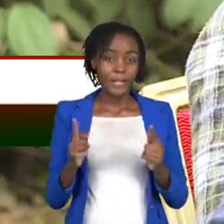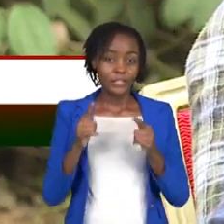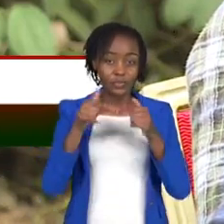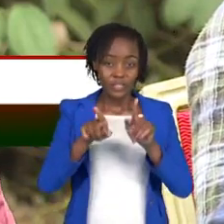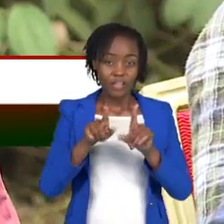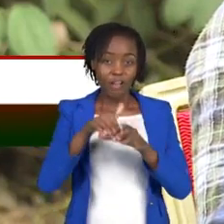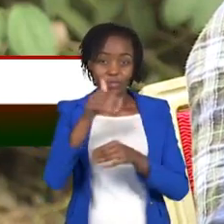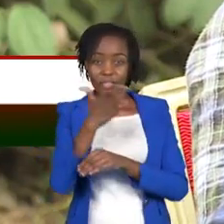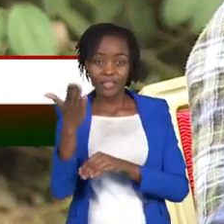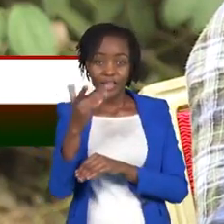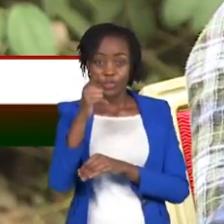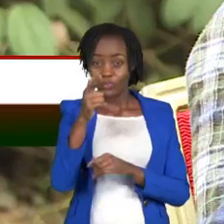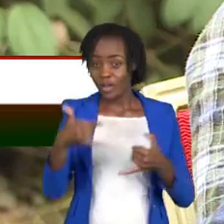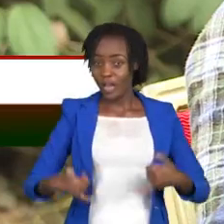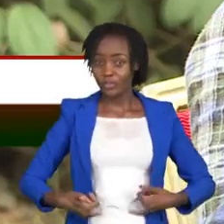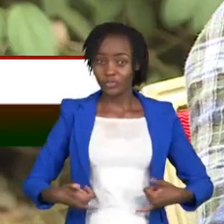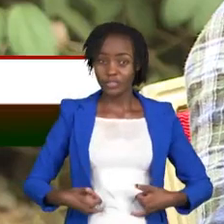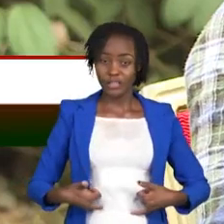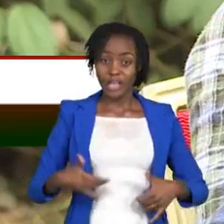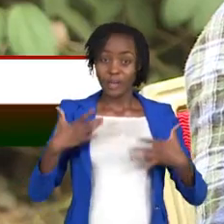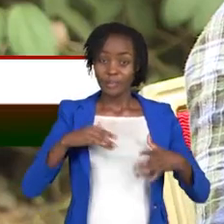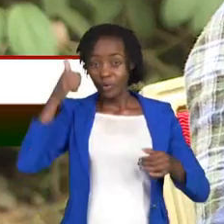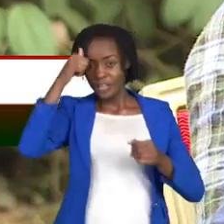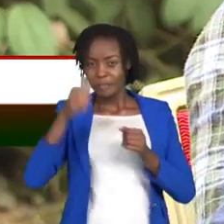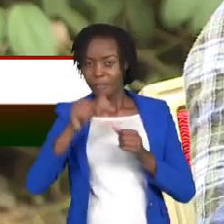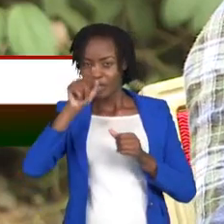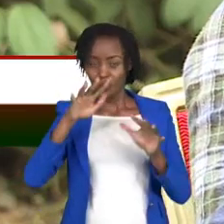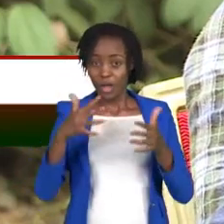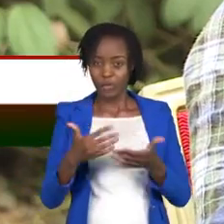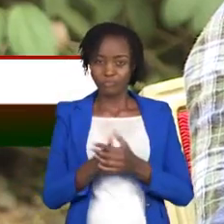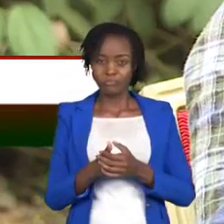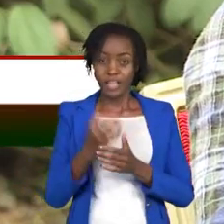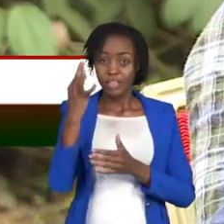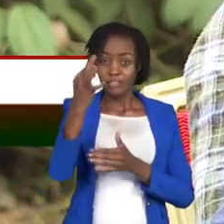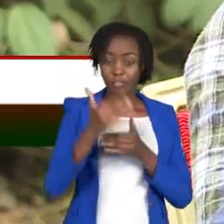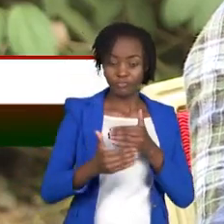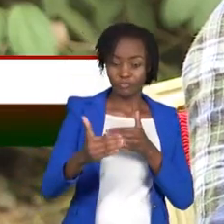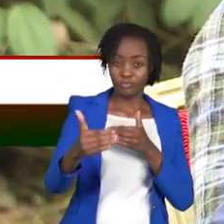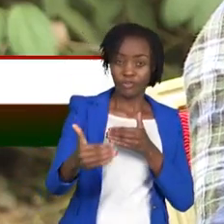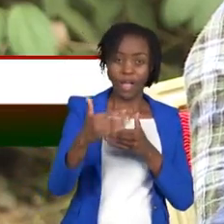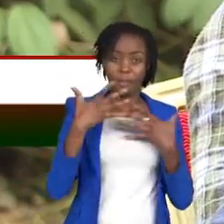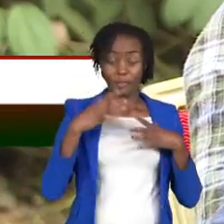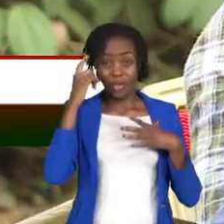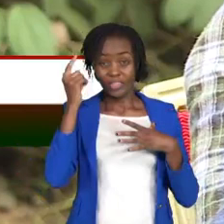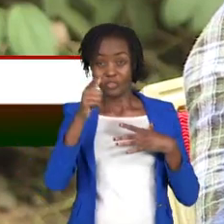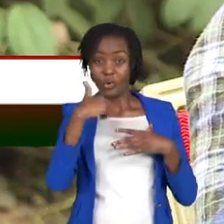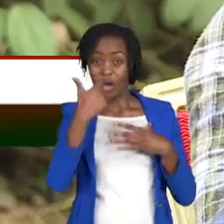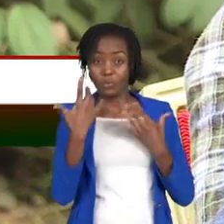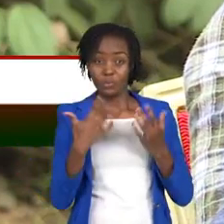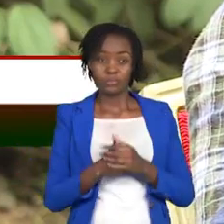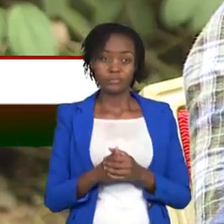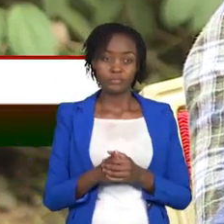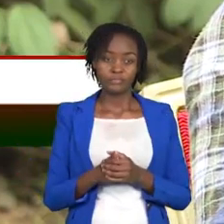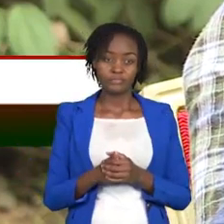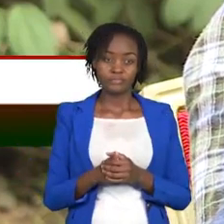there, a youth, will you be remembered as a hero? Generations to come, will you be termed as a hero? That's it for